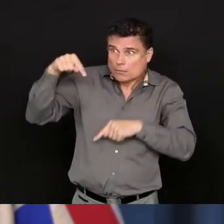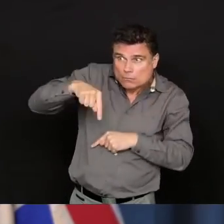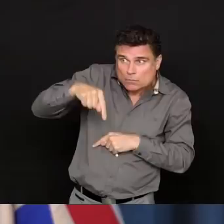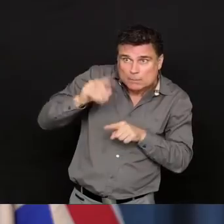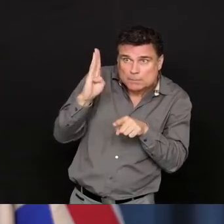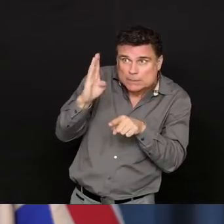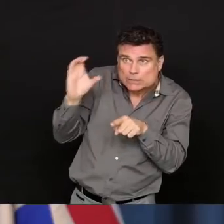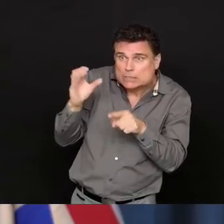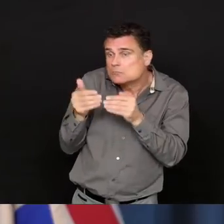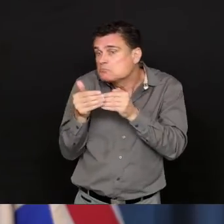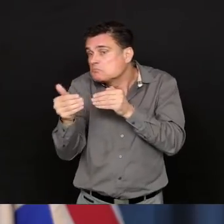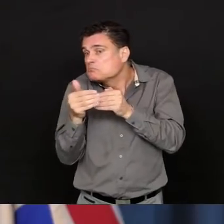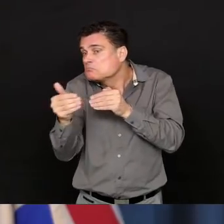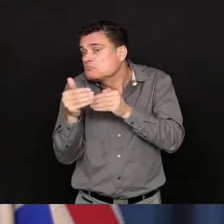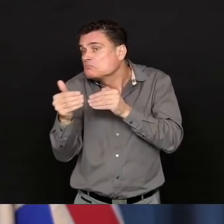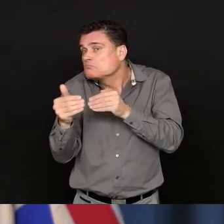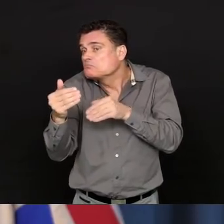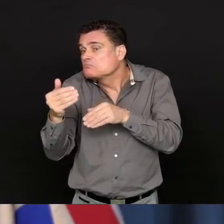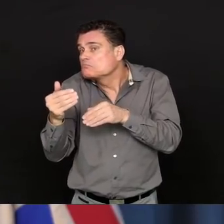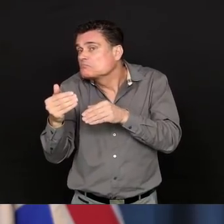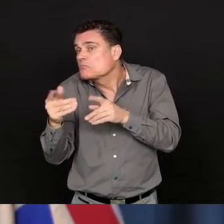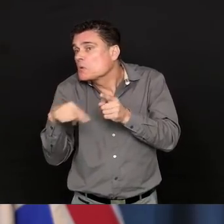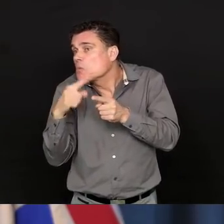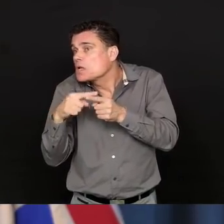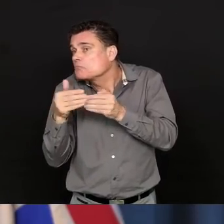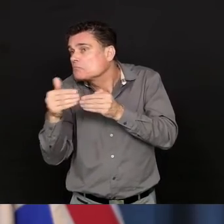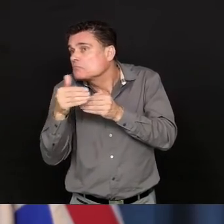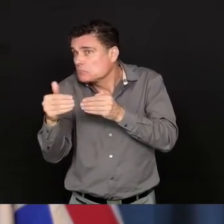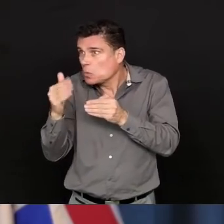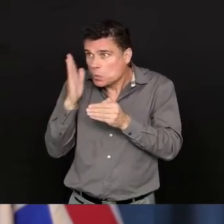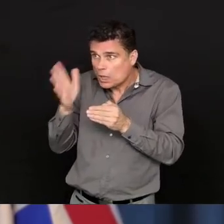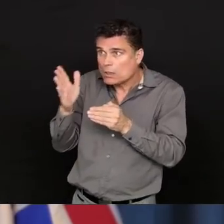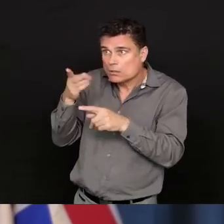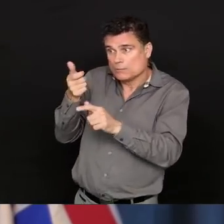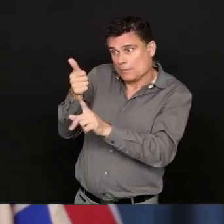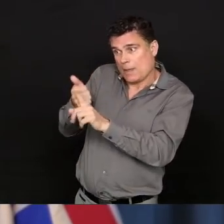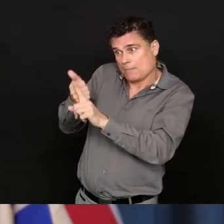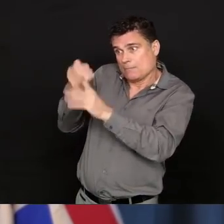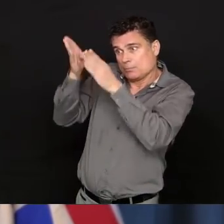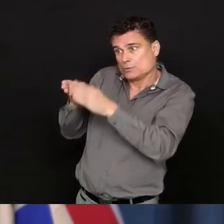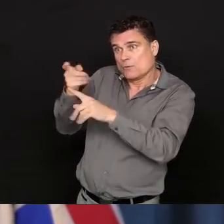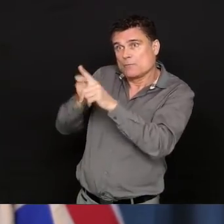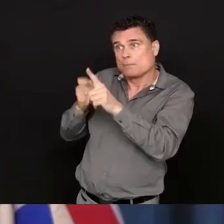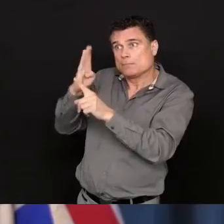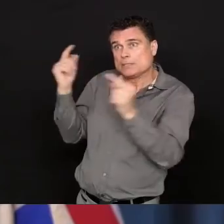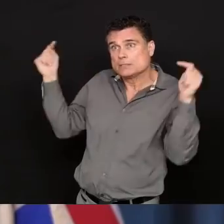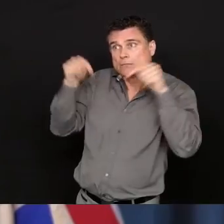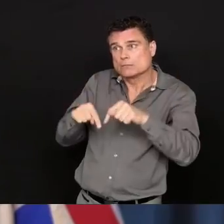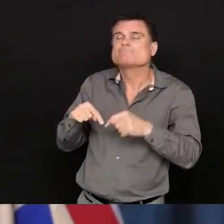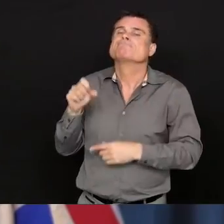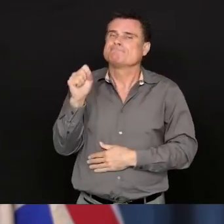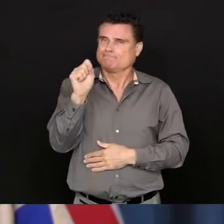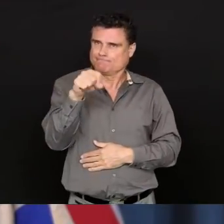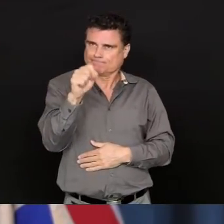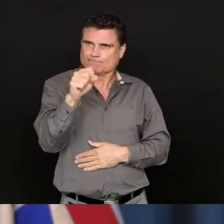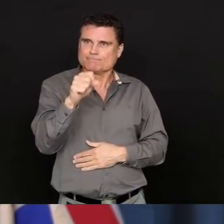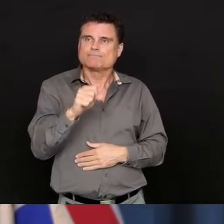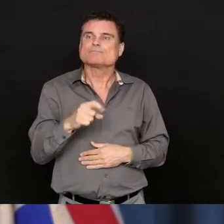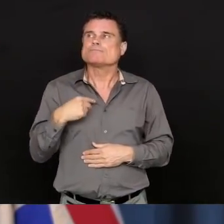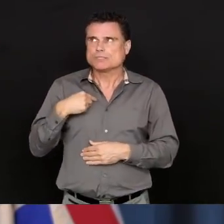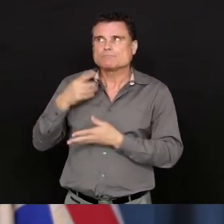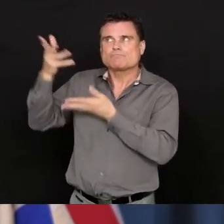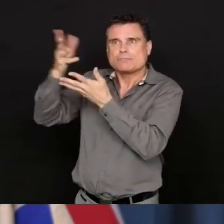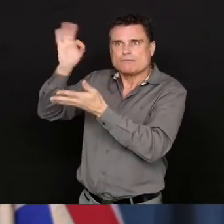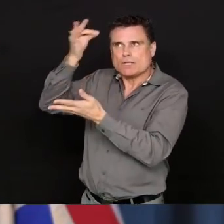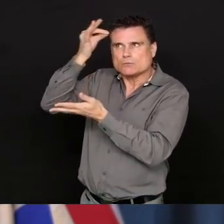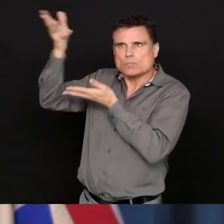yes, and we've been working very much with the federal government. So we know that there was people who were repatriated from